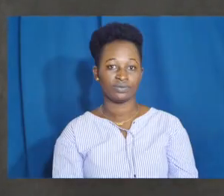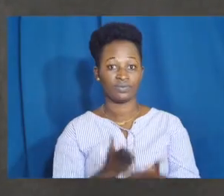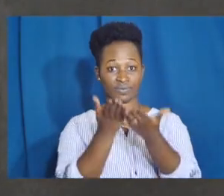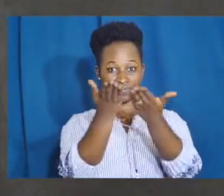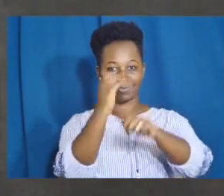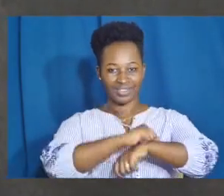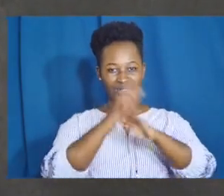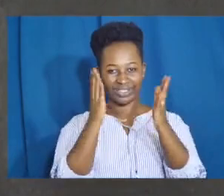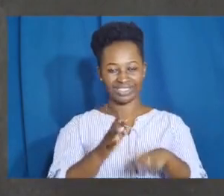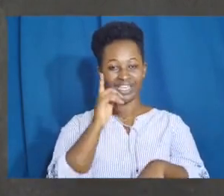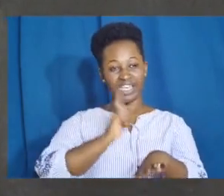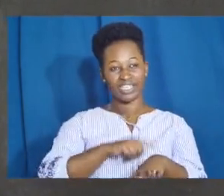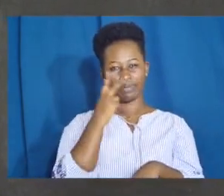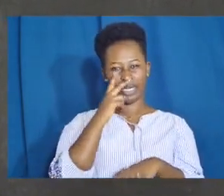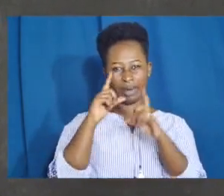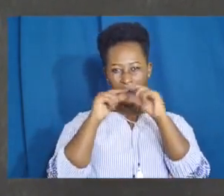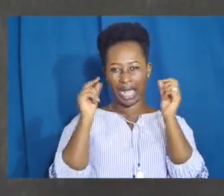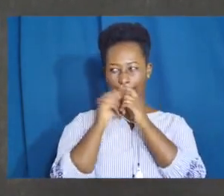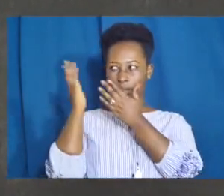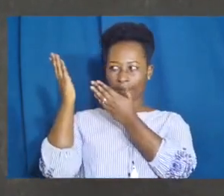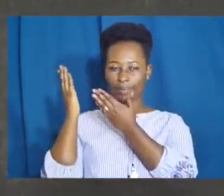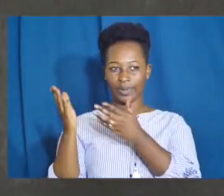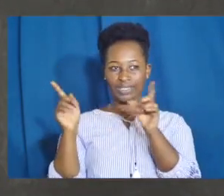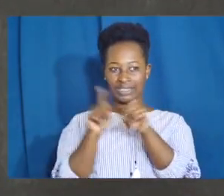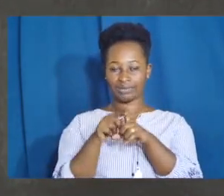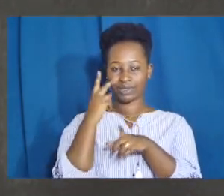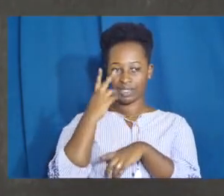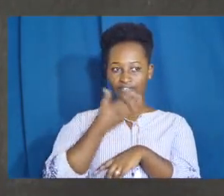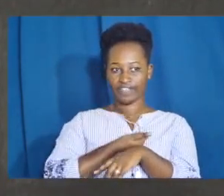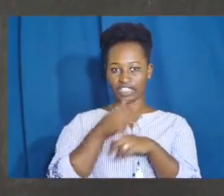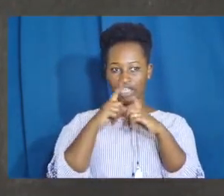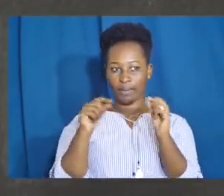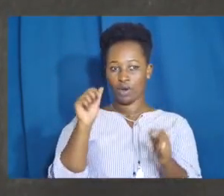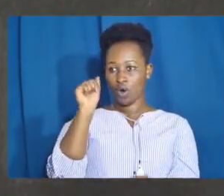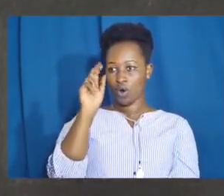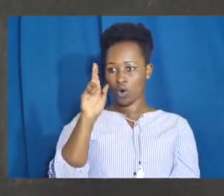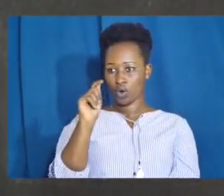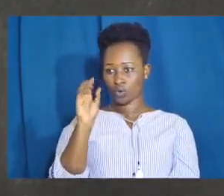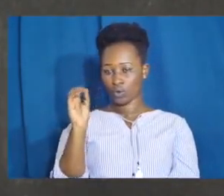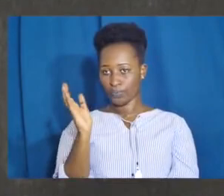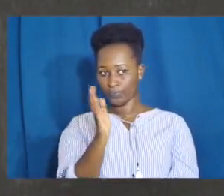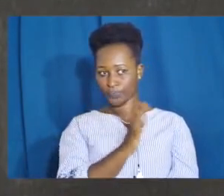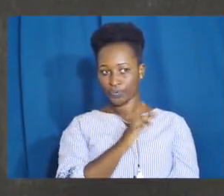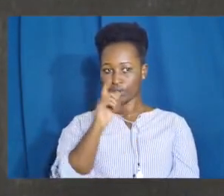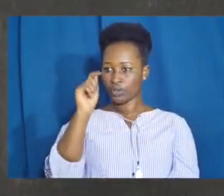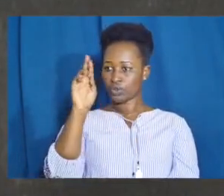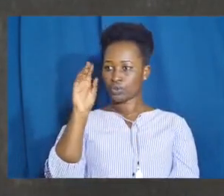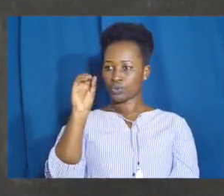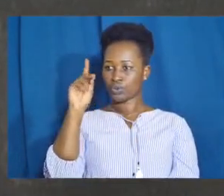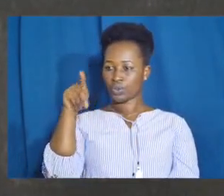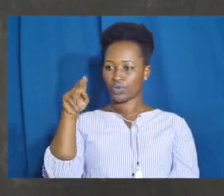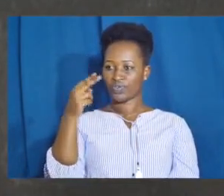Students, when you see these terms, like you see here we have what we call auto, and then here we have what we call